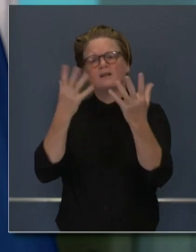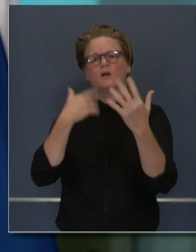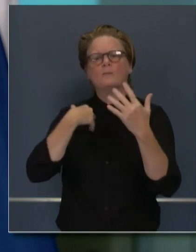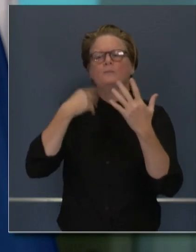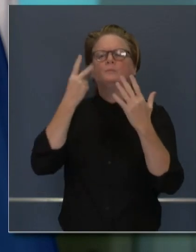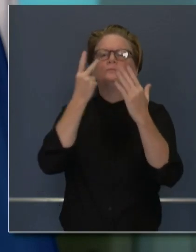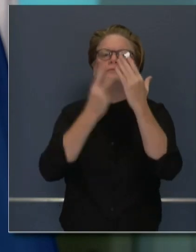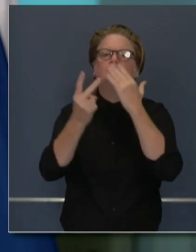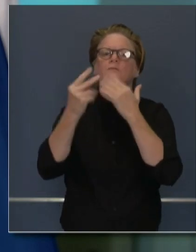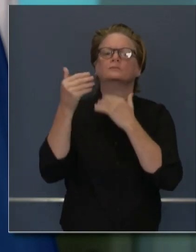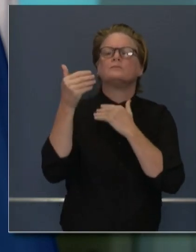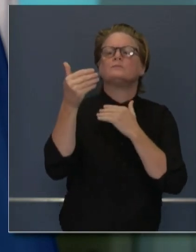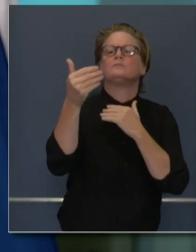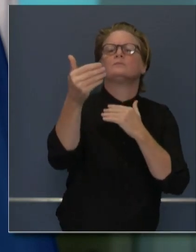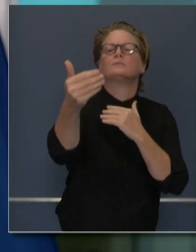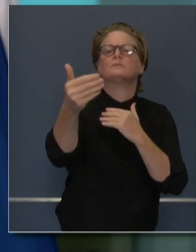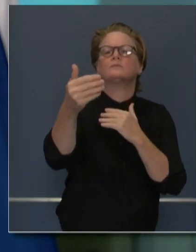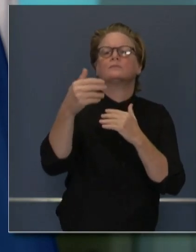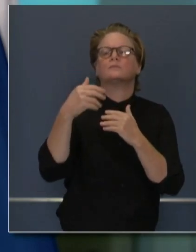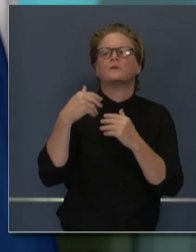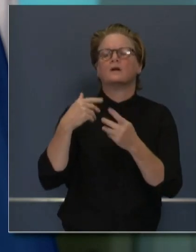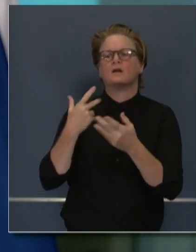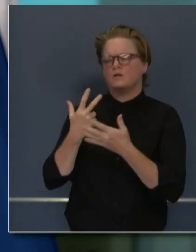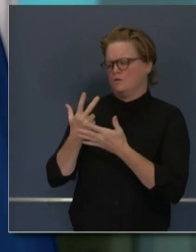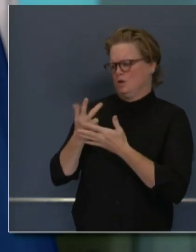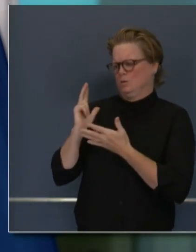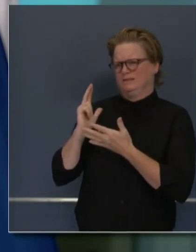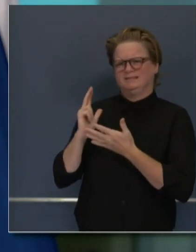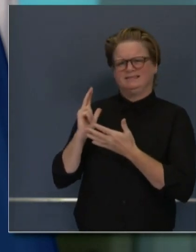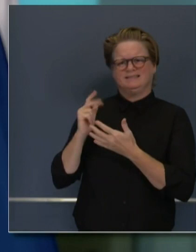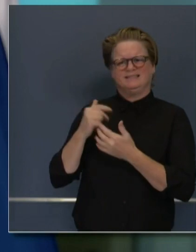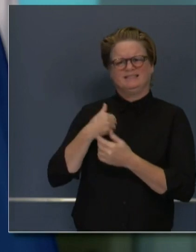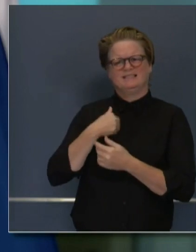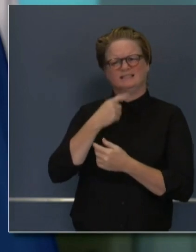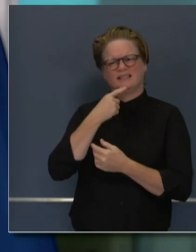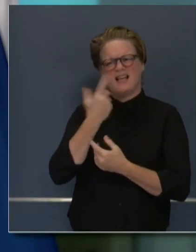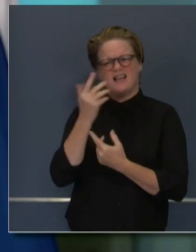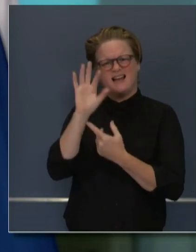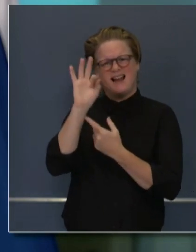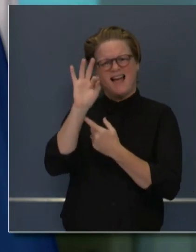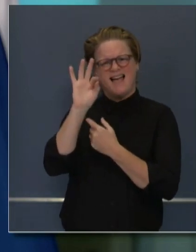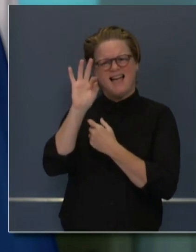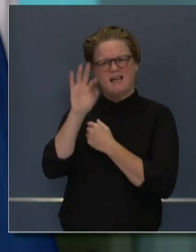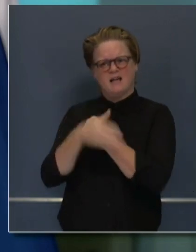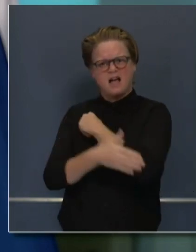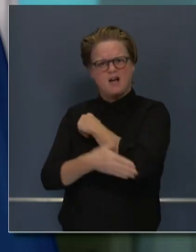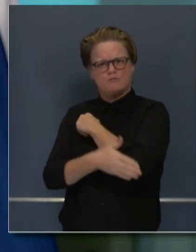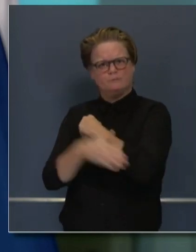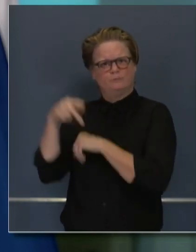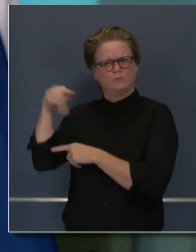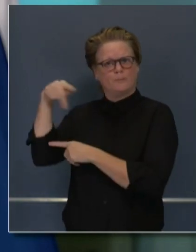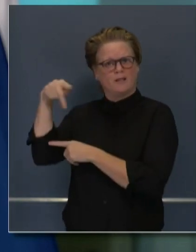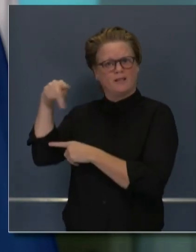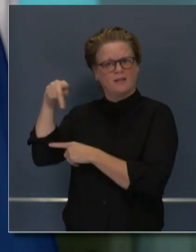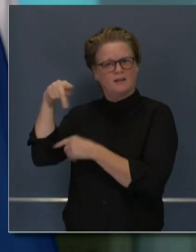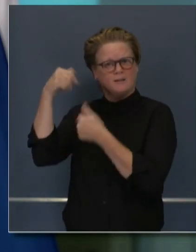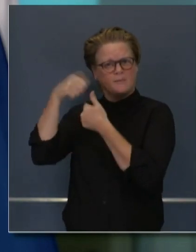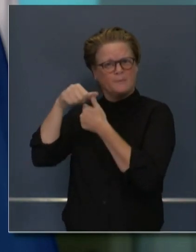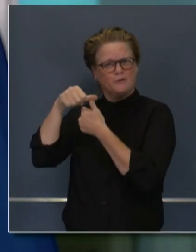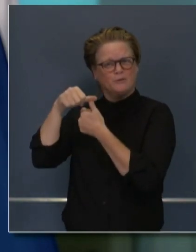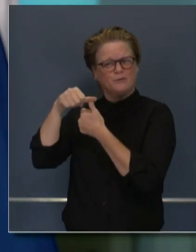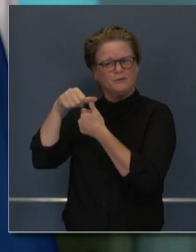ago, we were talking about how we only had 9 counties in purple. And many of you, together with